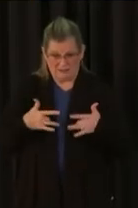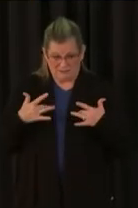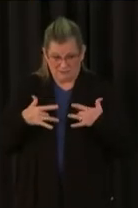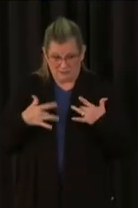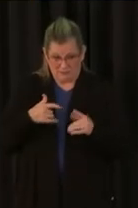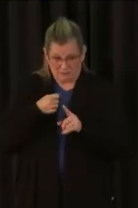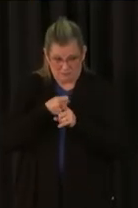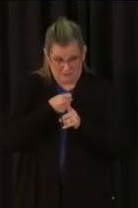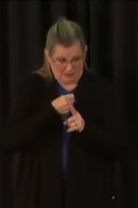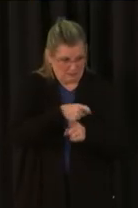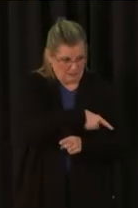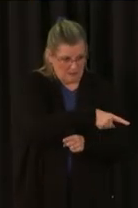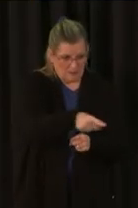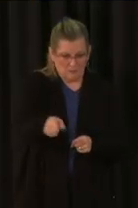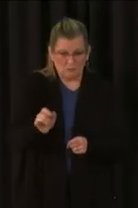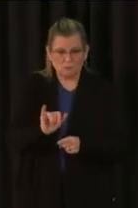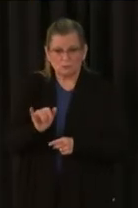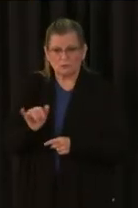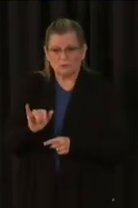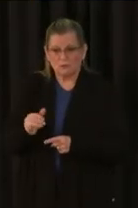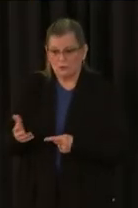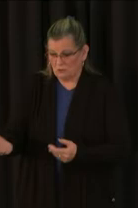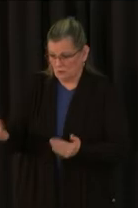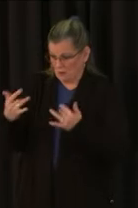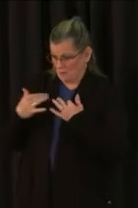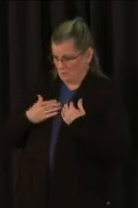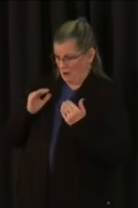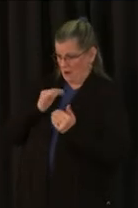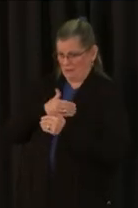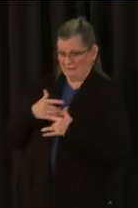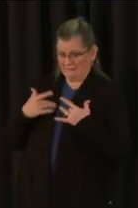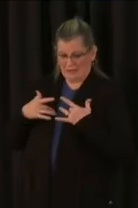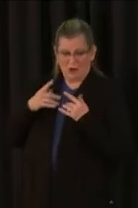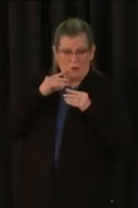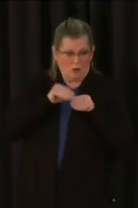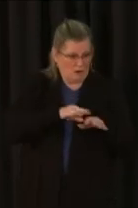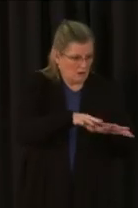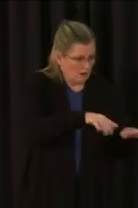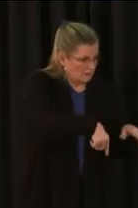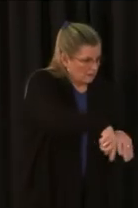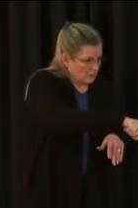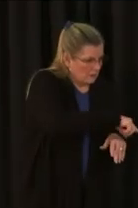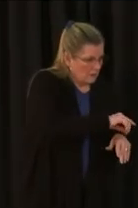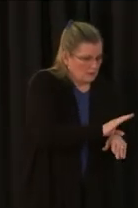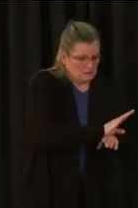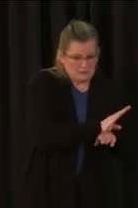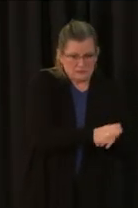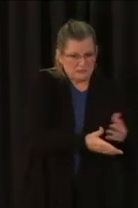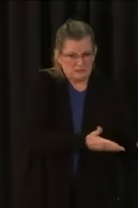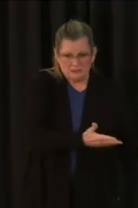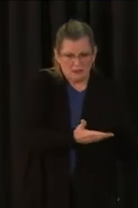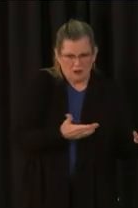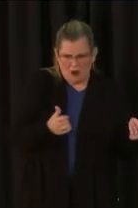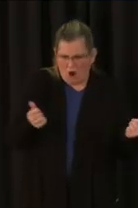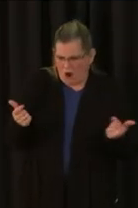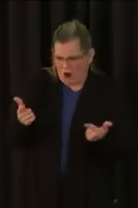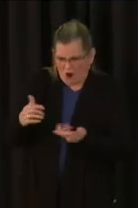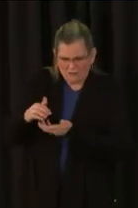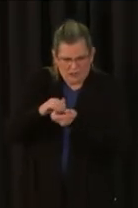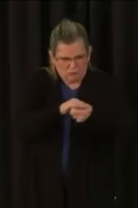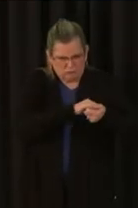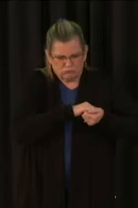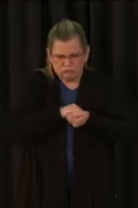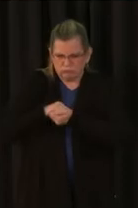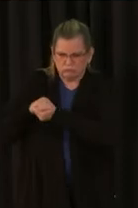folks, we are the designers, we are the decor, we are the set builders, we're the stage hands, all of us, and there's so many,